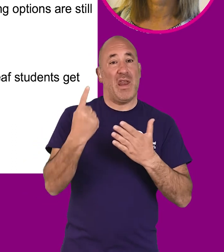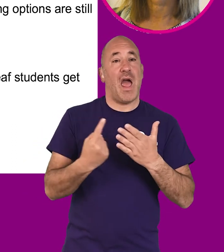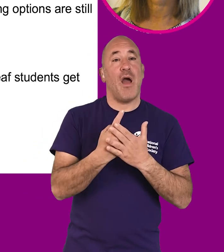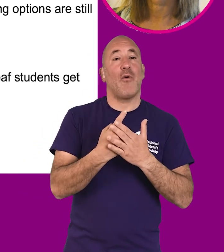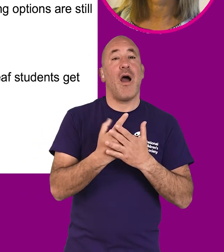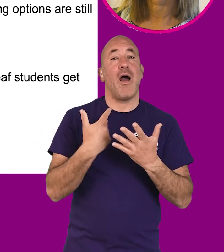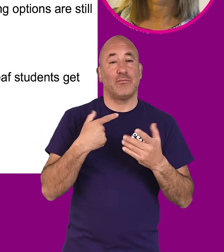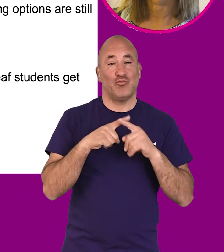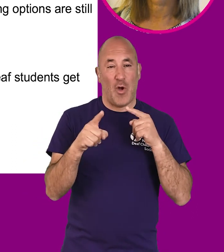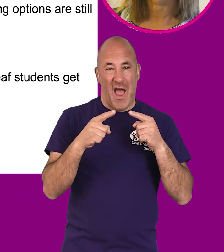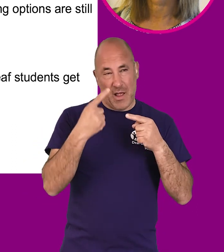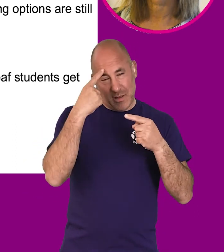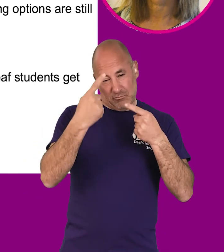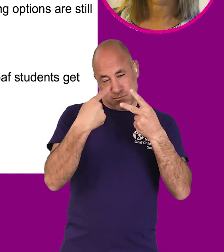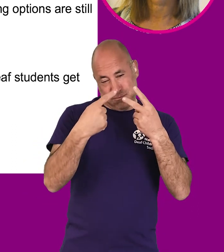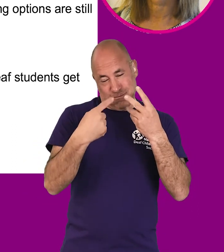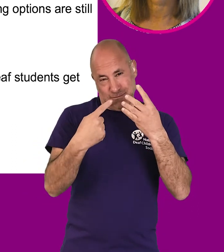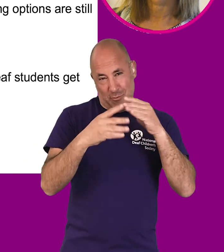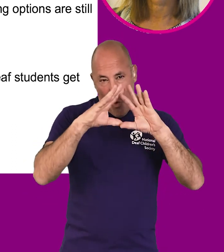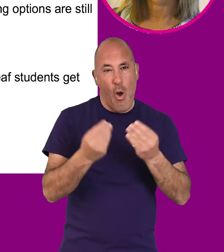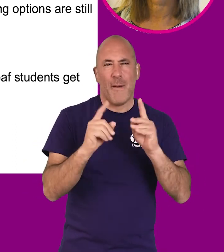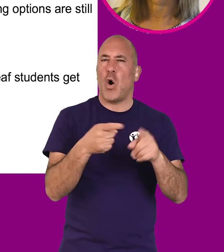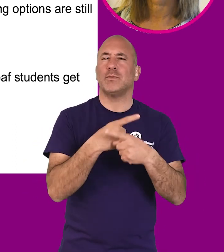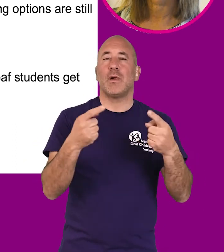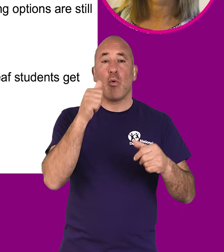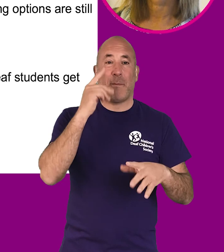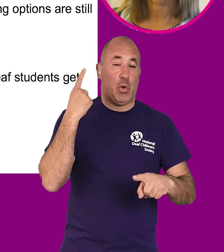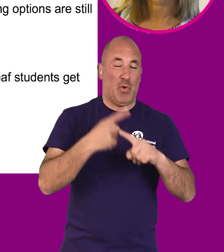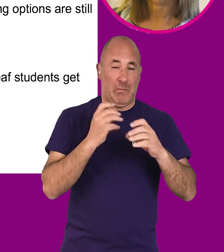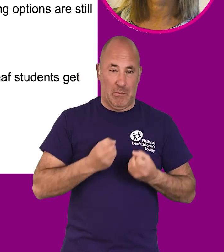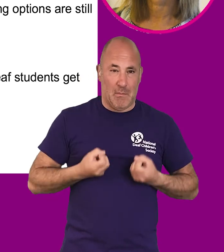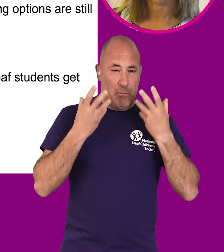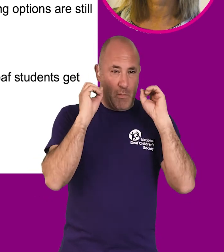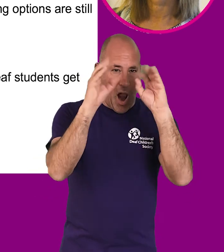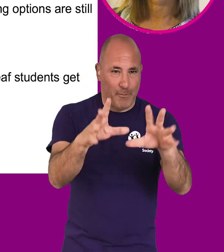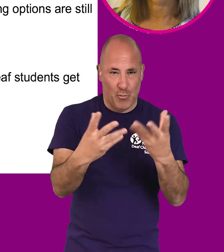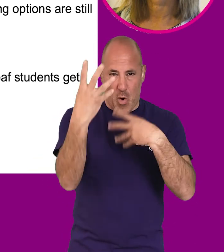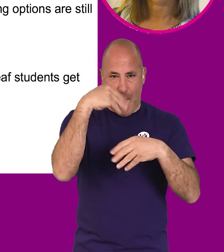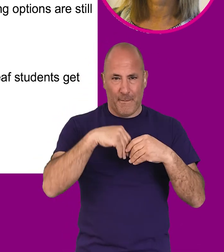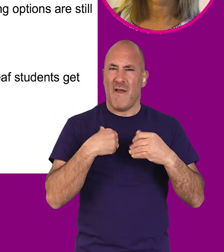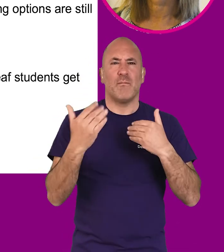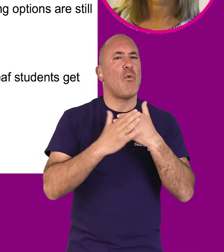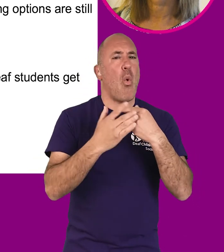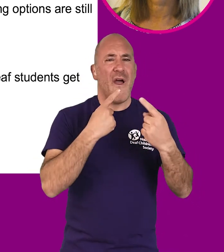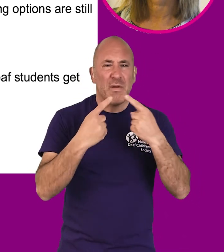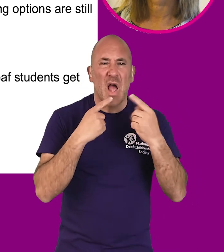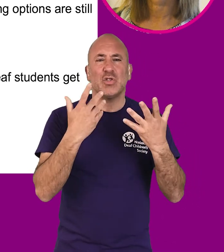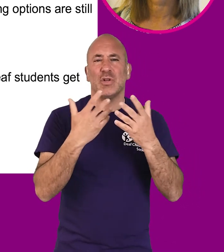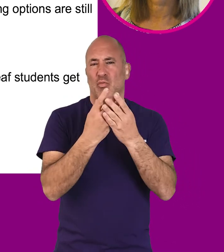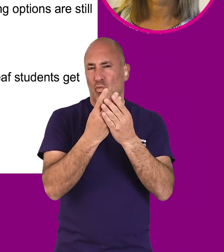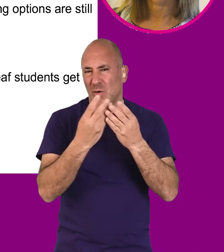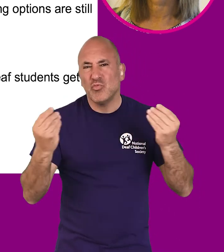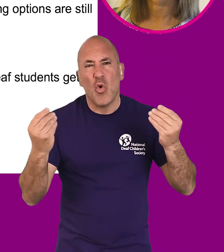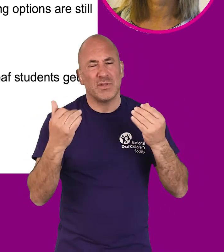I mean, it's impossible to cover everything with you in 1 hour. I know it's been a whistle-stop tour. We do have